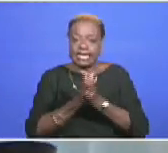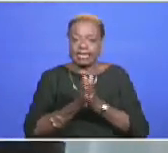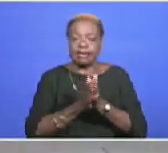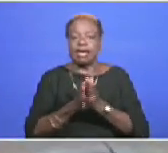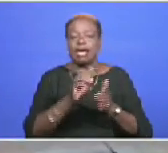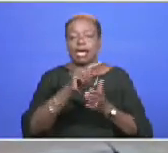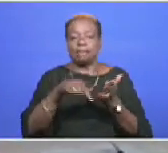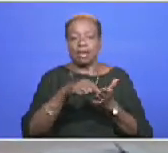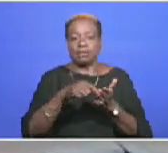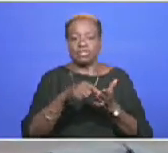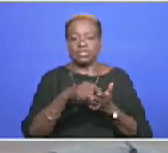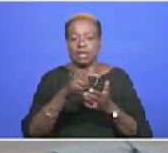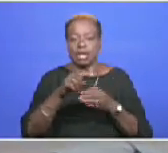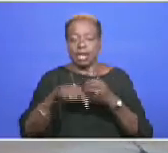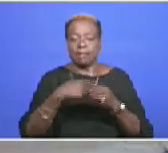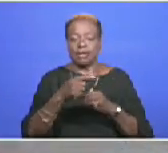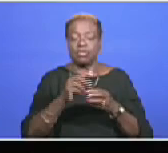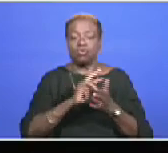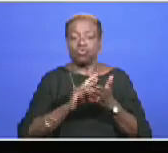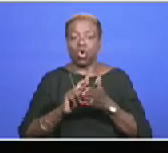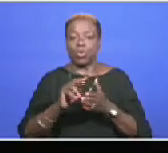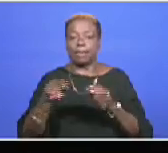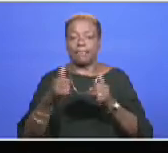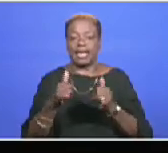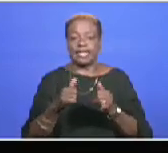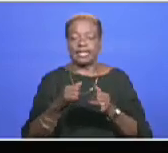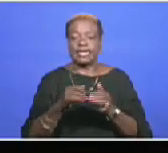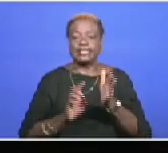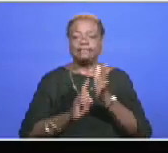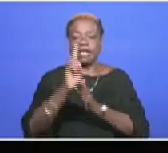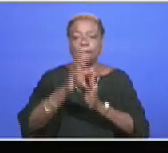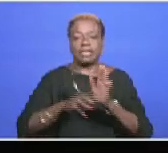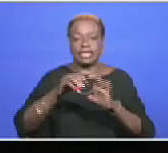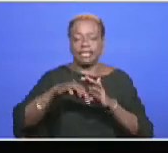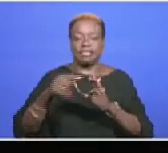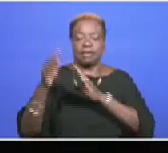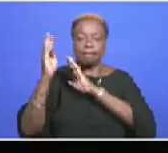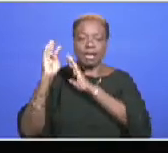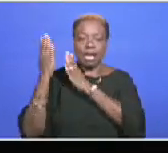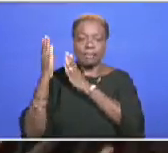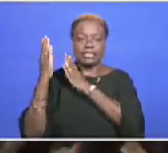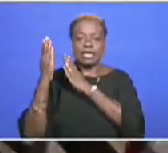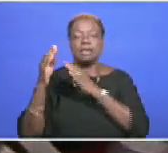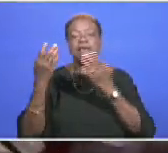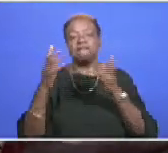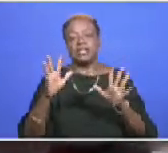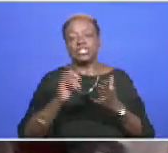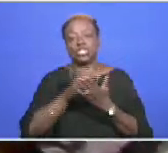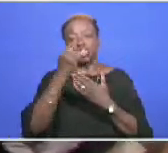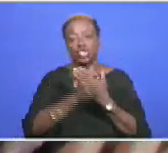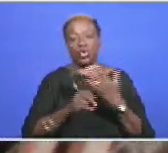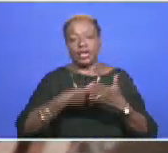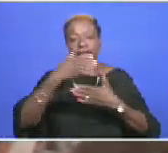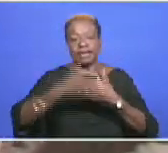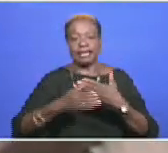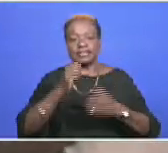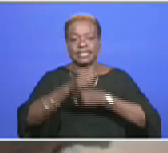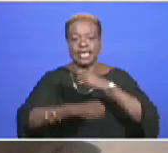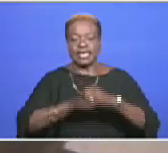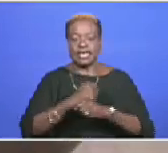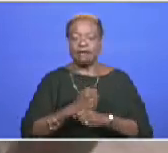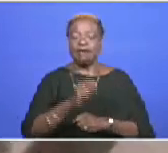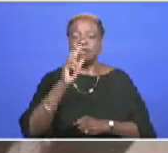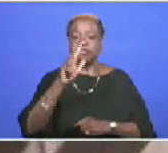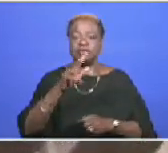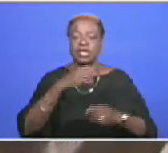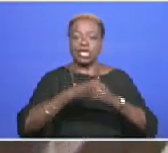Bahamas. Now, phase one of the project is expected to be completed by June of next year and will feature two three-story structures